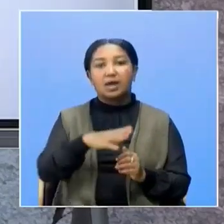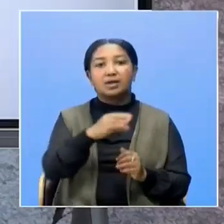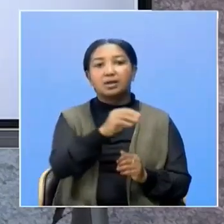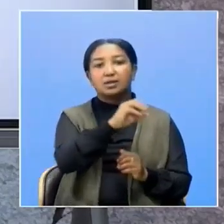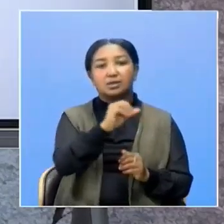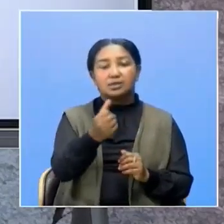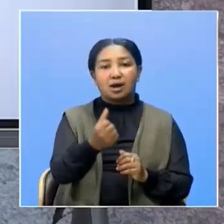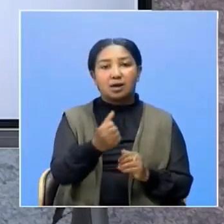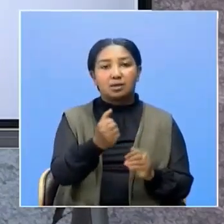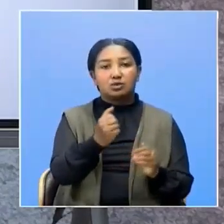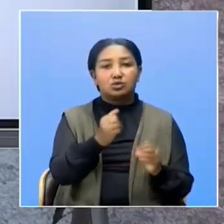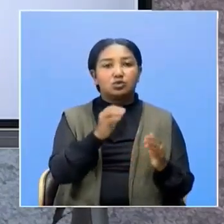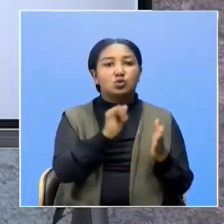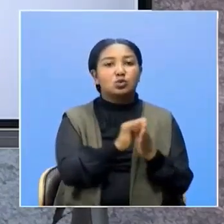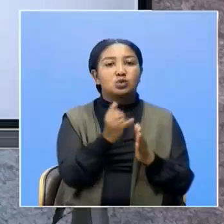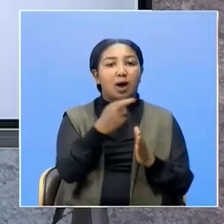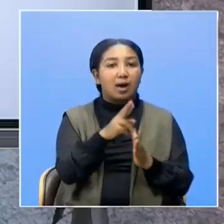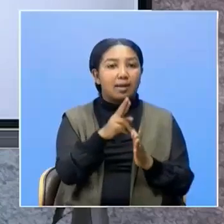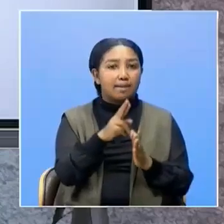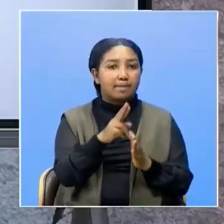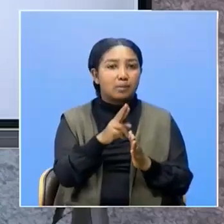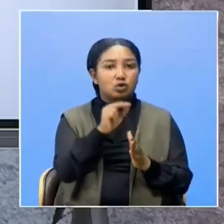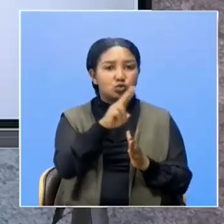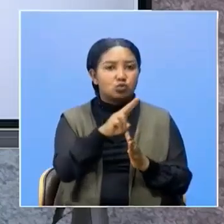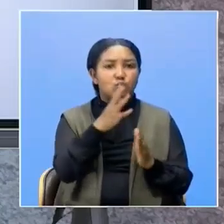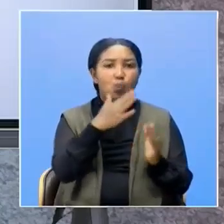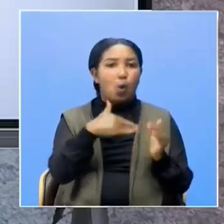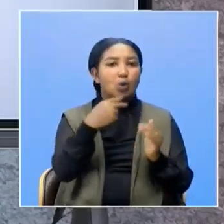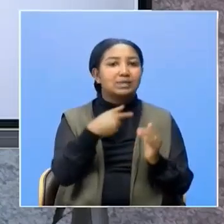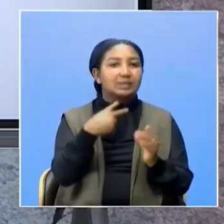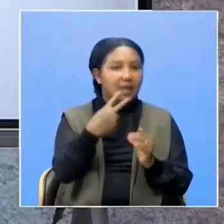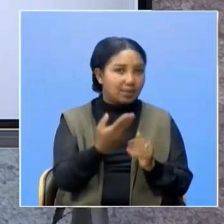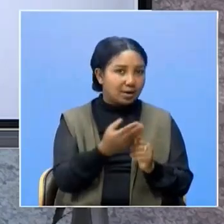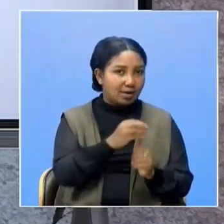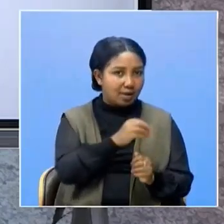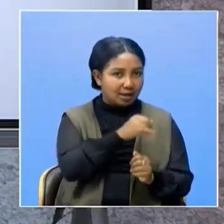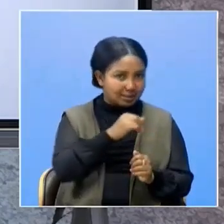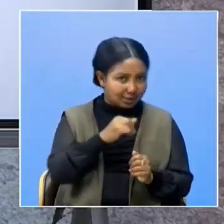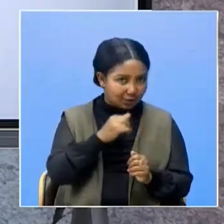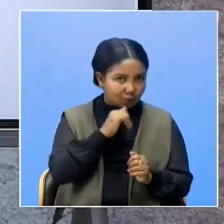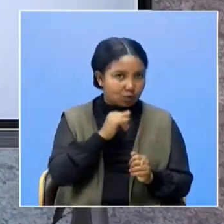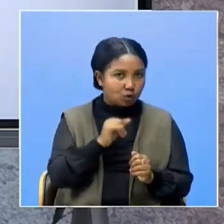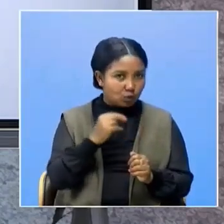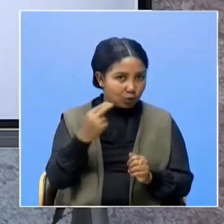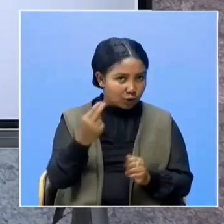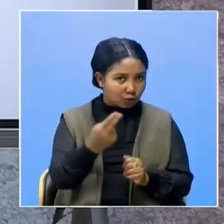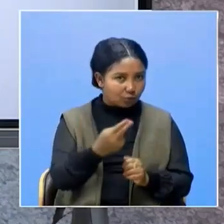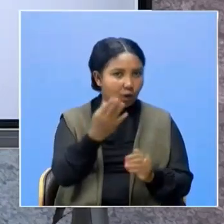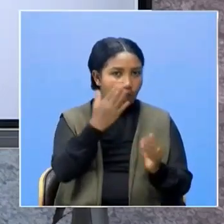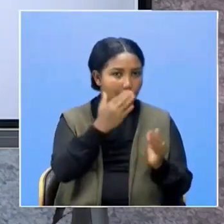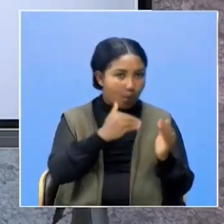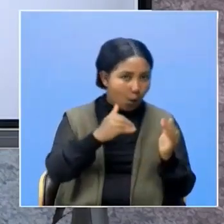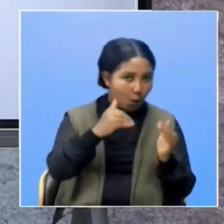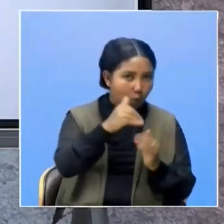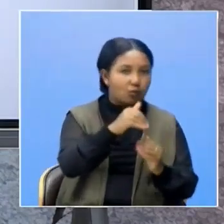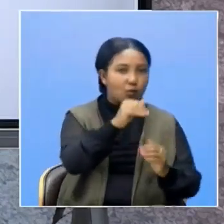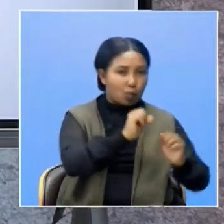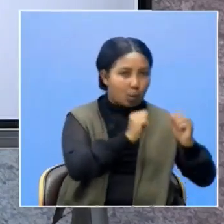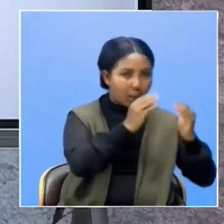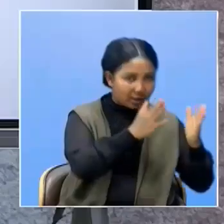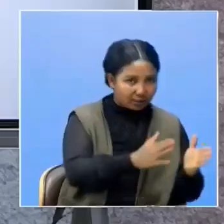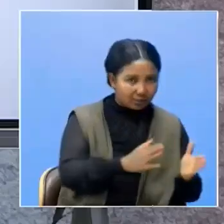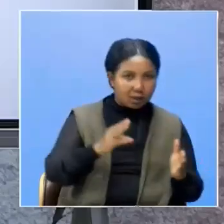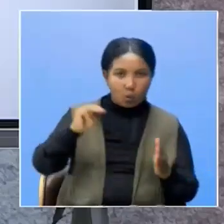other are those that are 2 and more syllabled adjectives. We use more for comparative